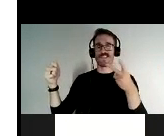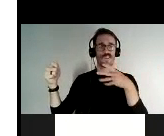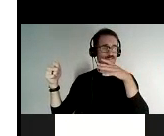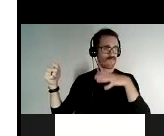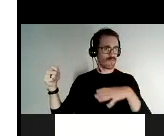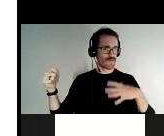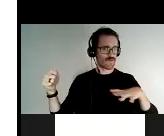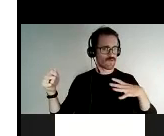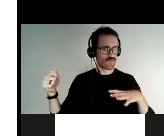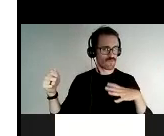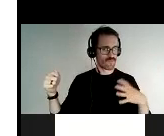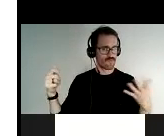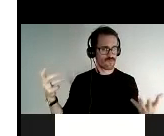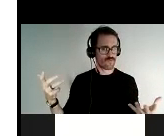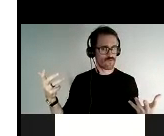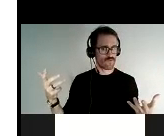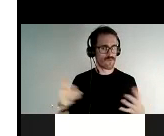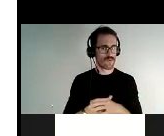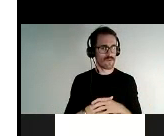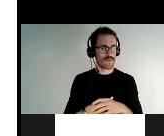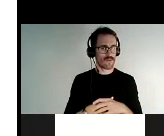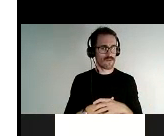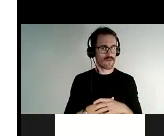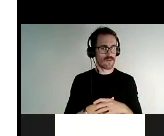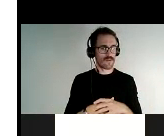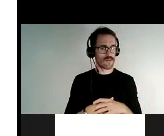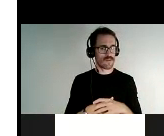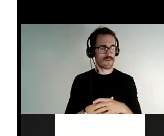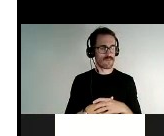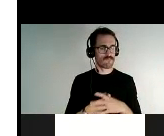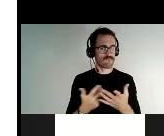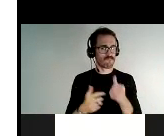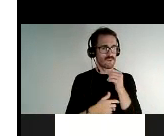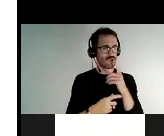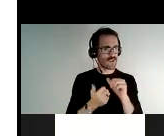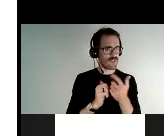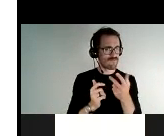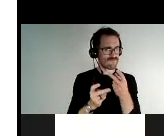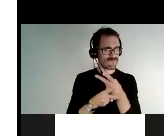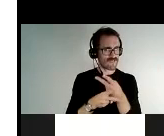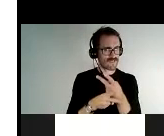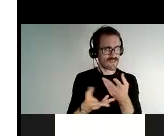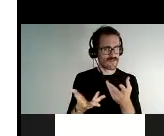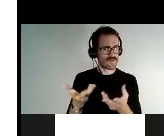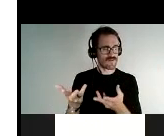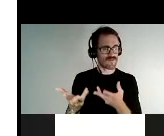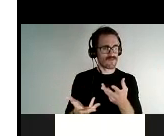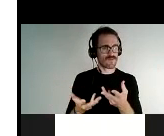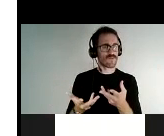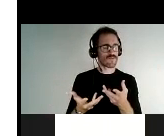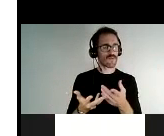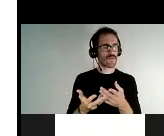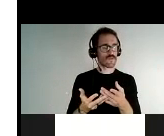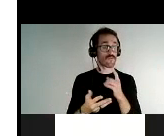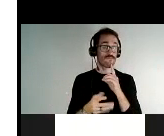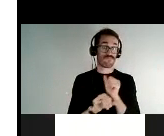clothing, and as a result, they're just not sure how to handle that. And it's an important thing, right,